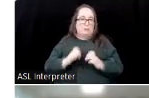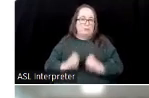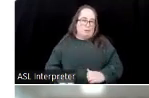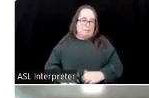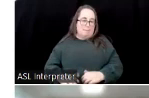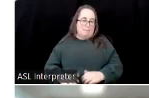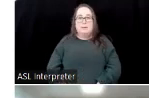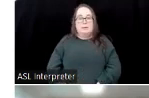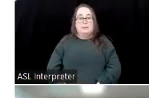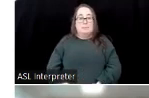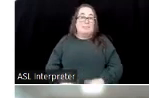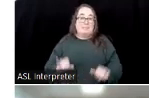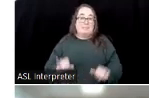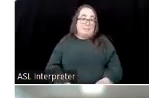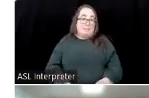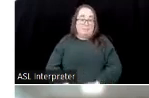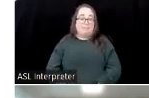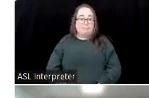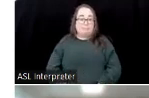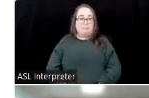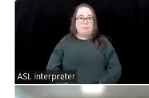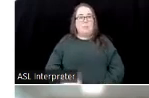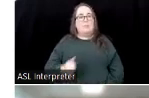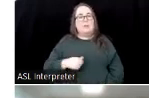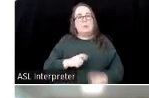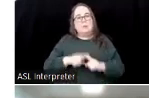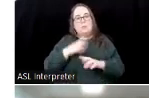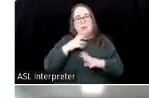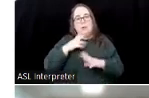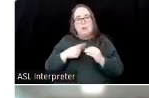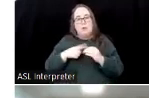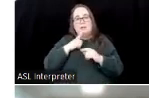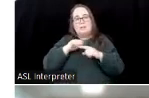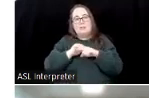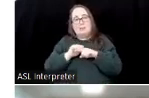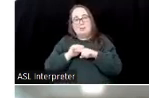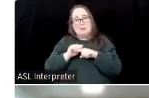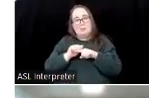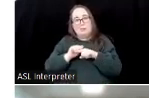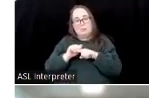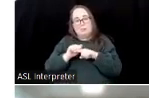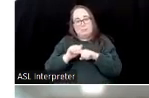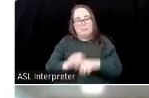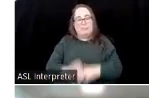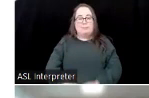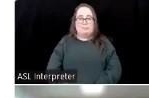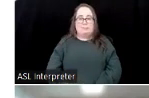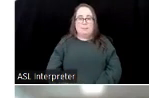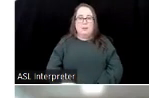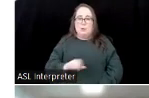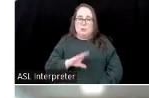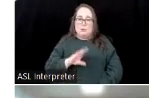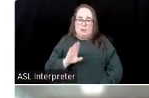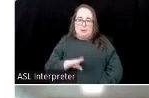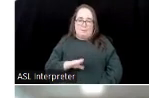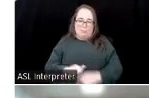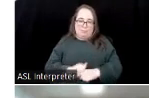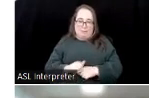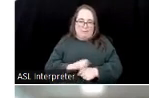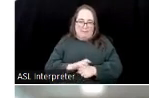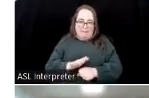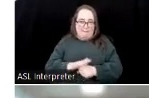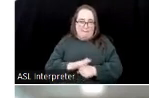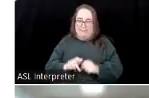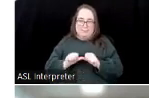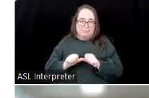which is pretty remarkable. The other thing I want to call out is training. You can never, ever train enough. It's an